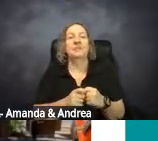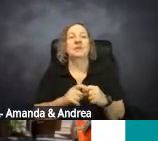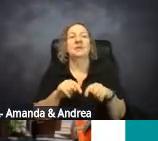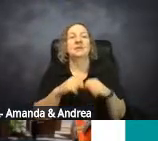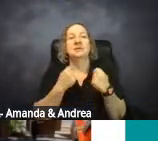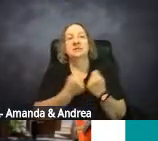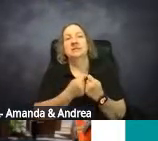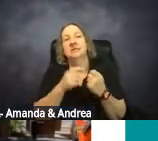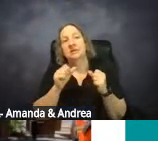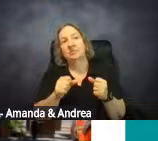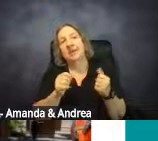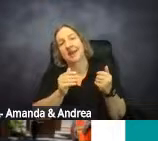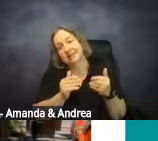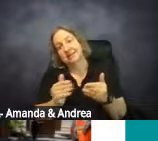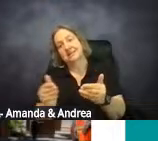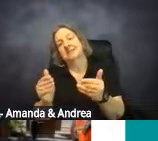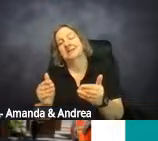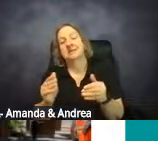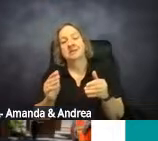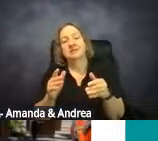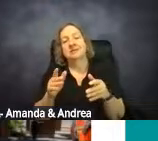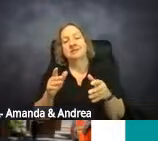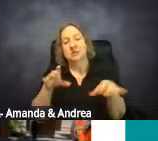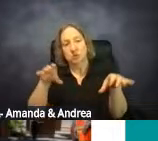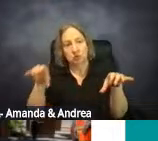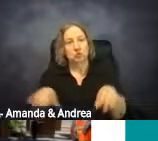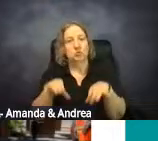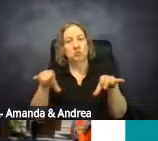more delivery-focused mode.